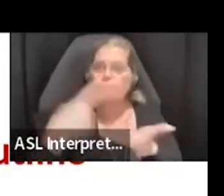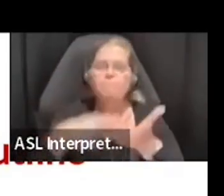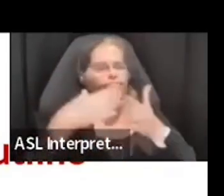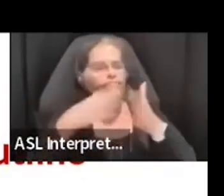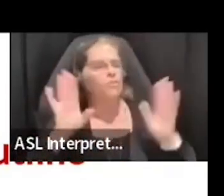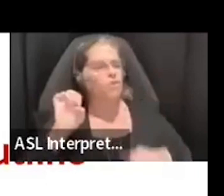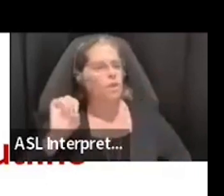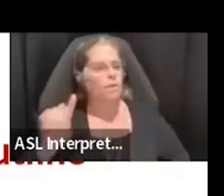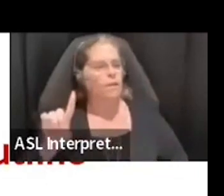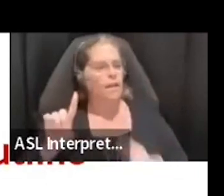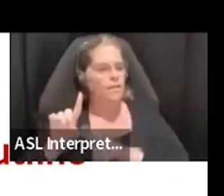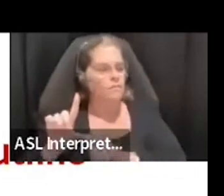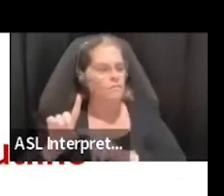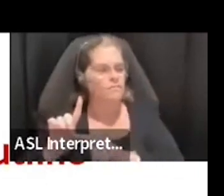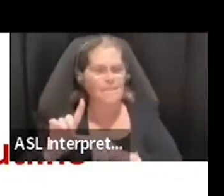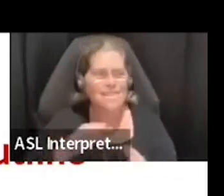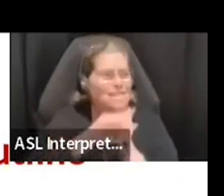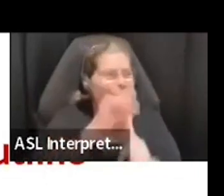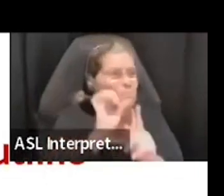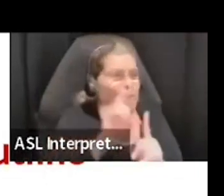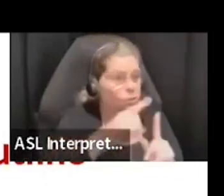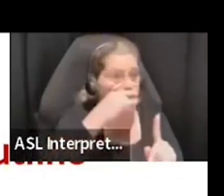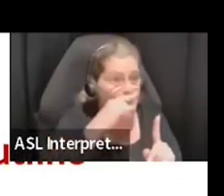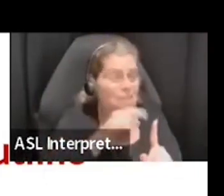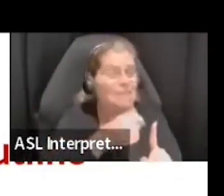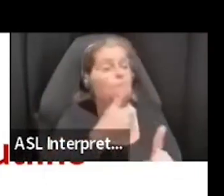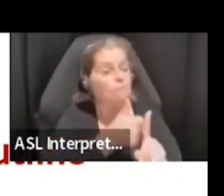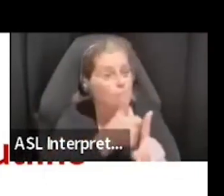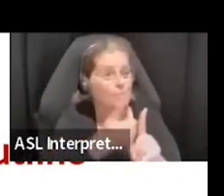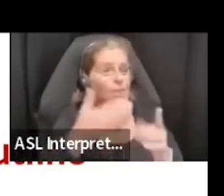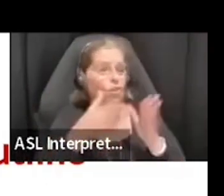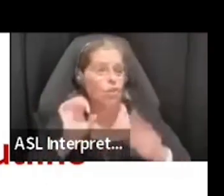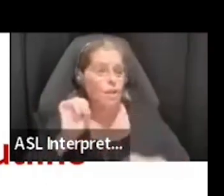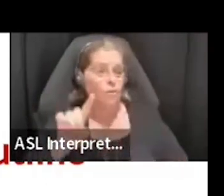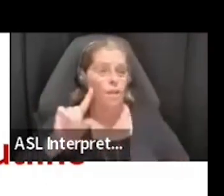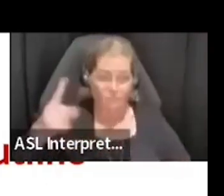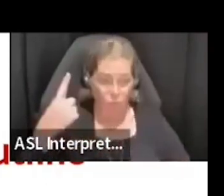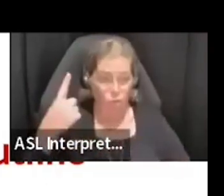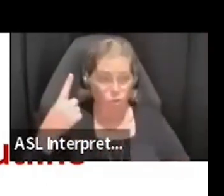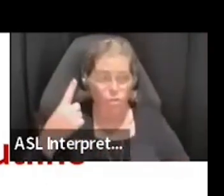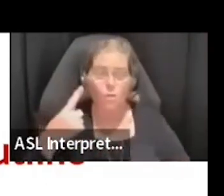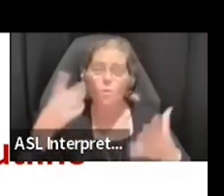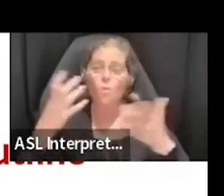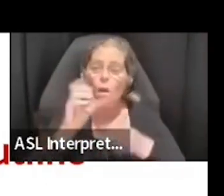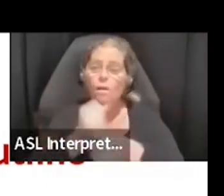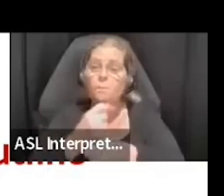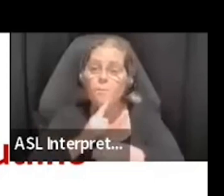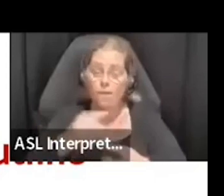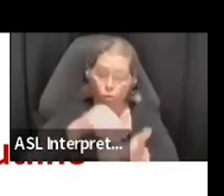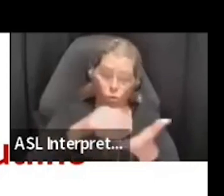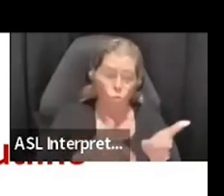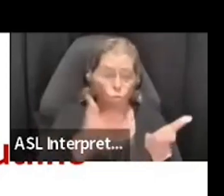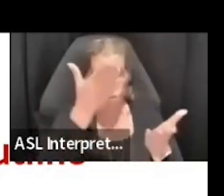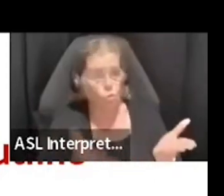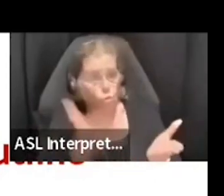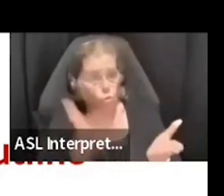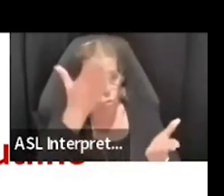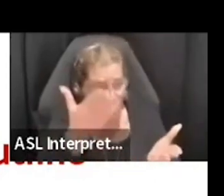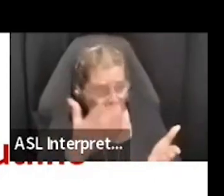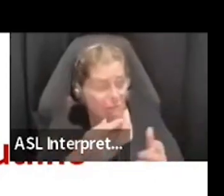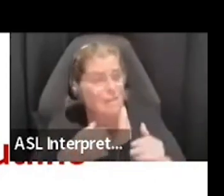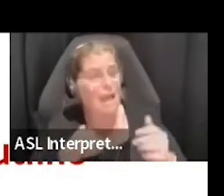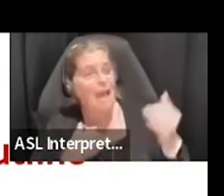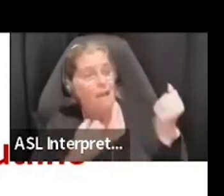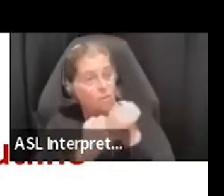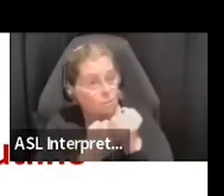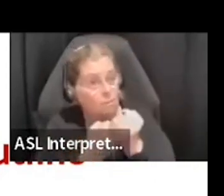a multi-tiered system of support is the framework that ensures that students get the right support at the right time.